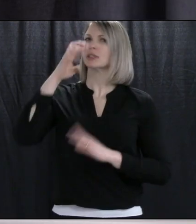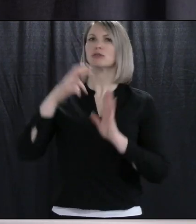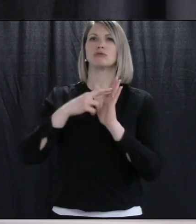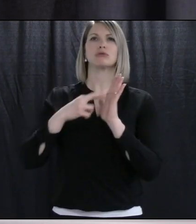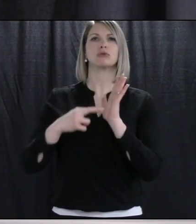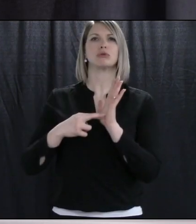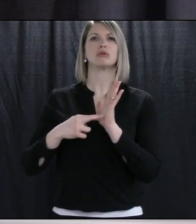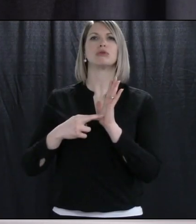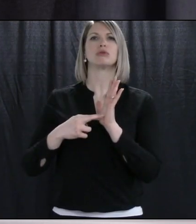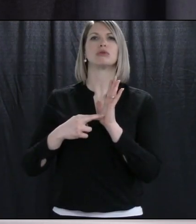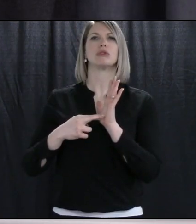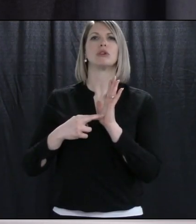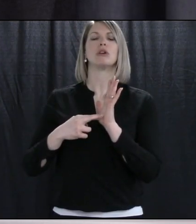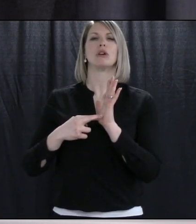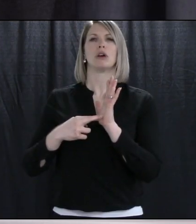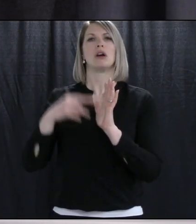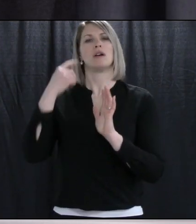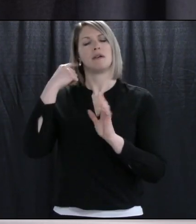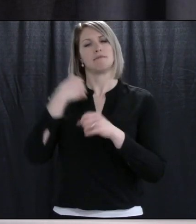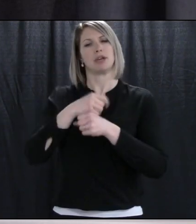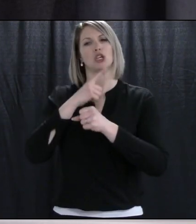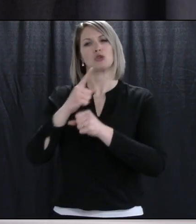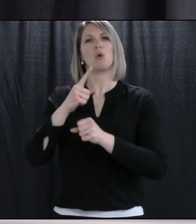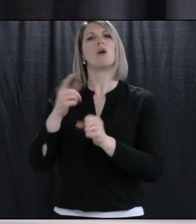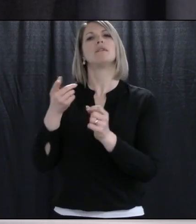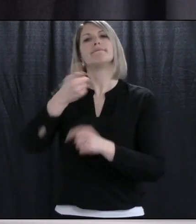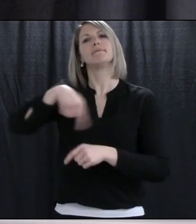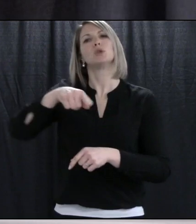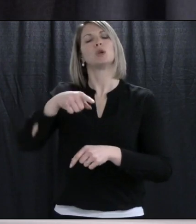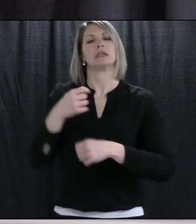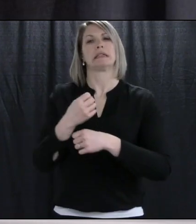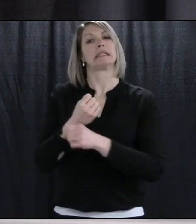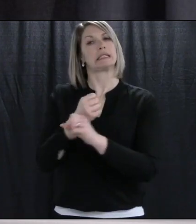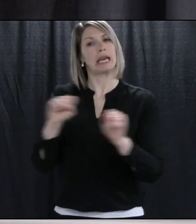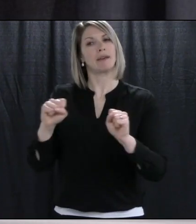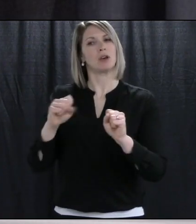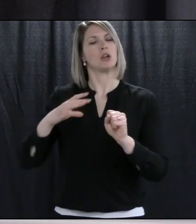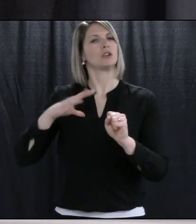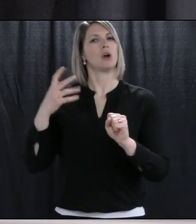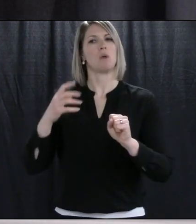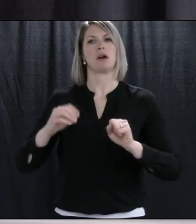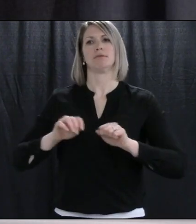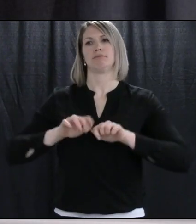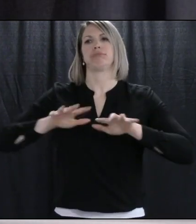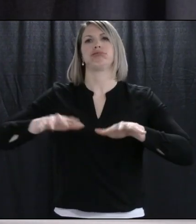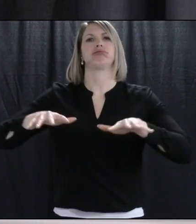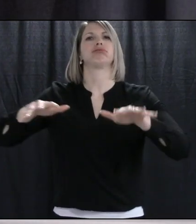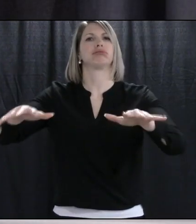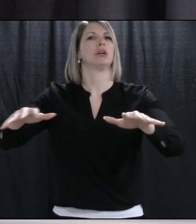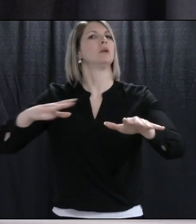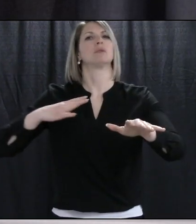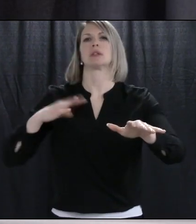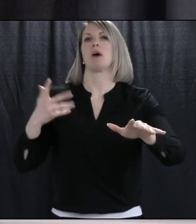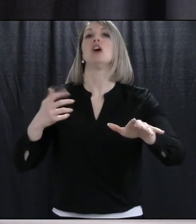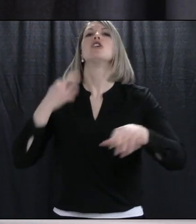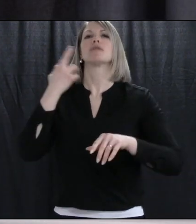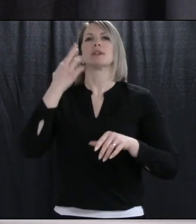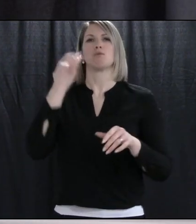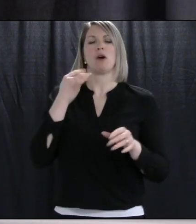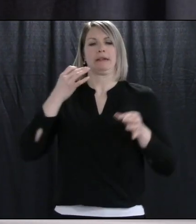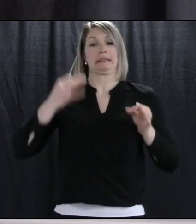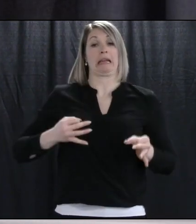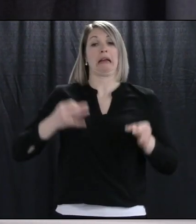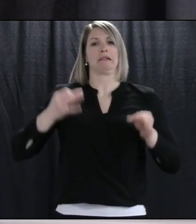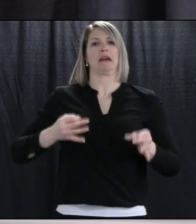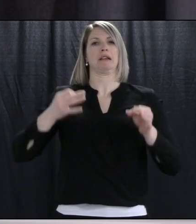to try and contain and limit the spread of this disease. It is important that we get out ahead of this, and we have an